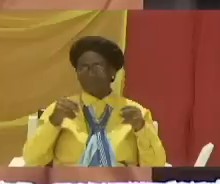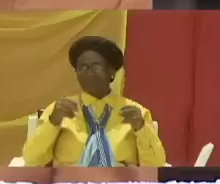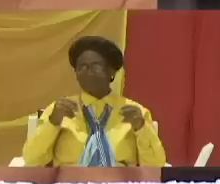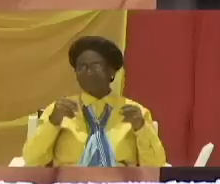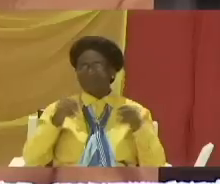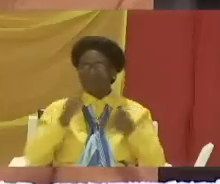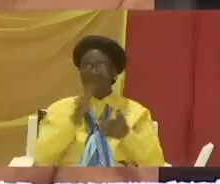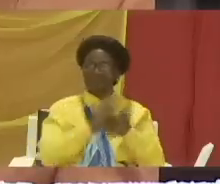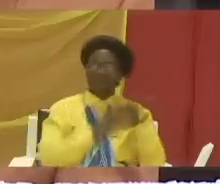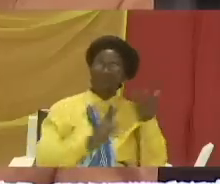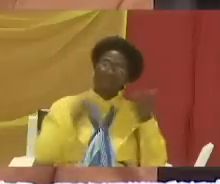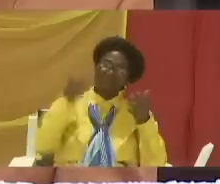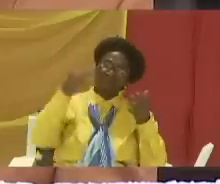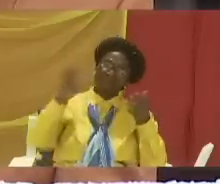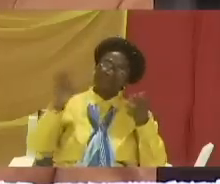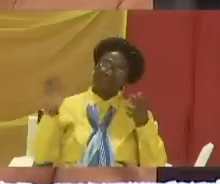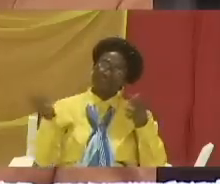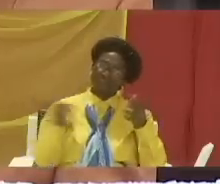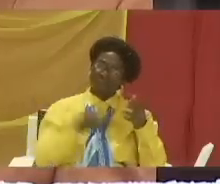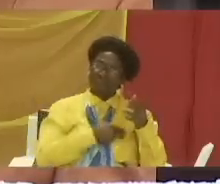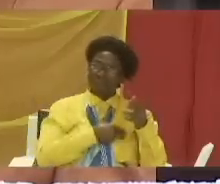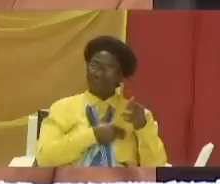Some of us,